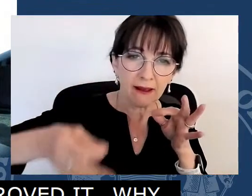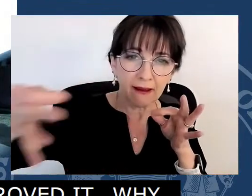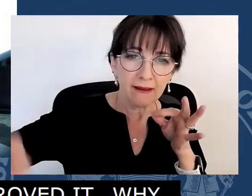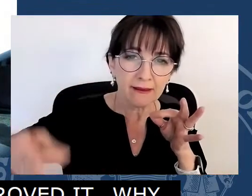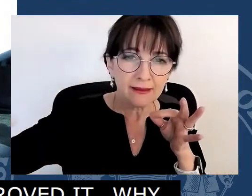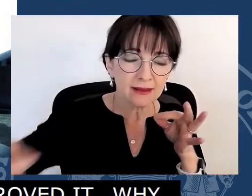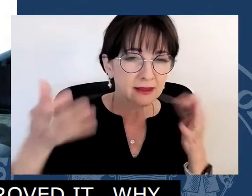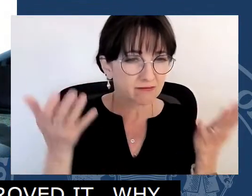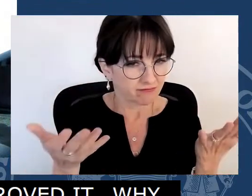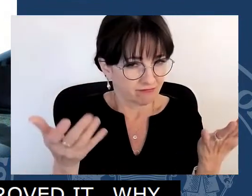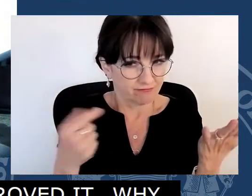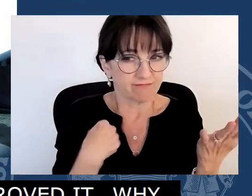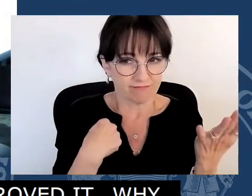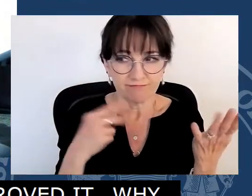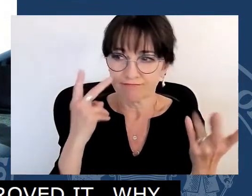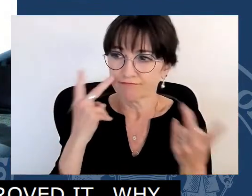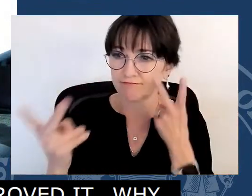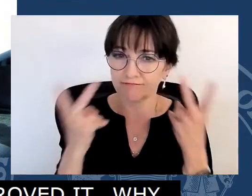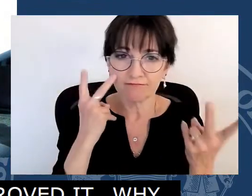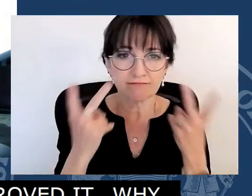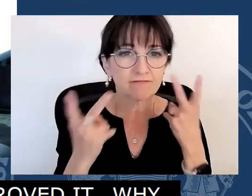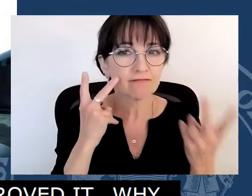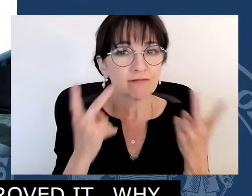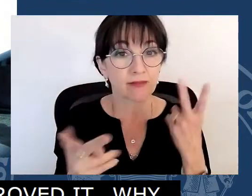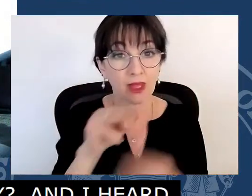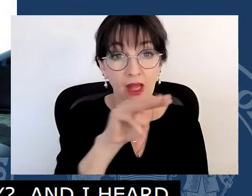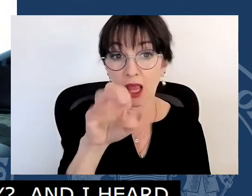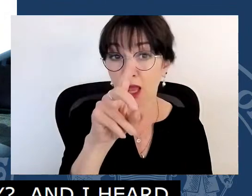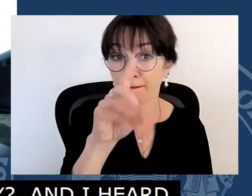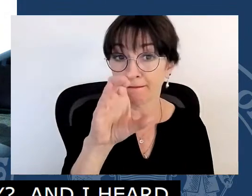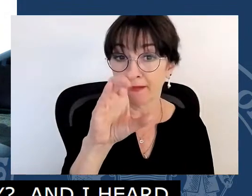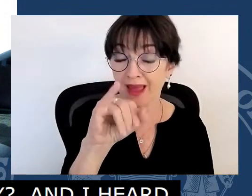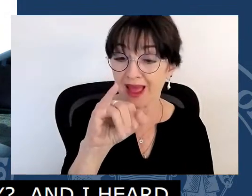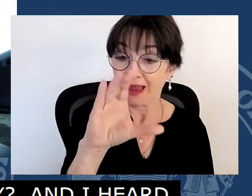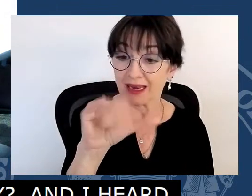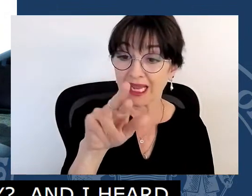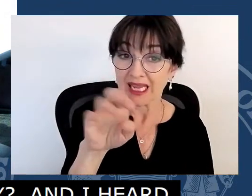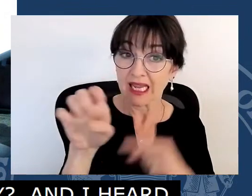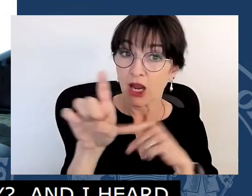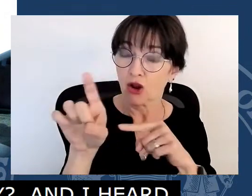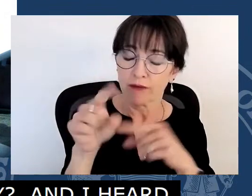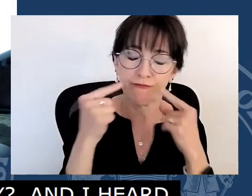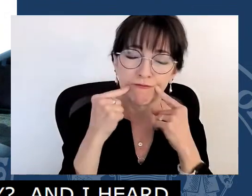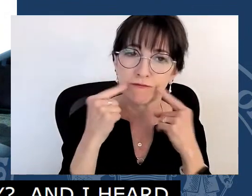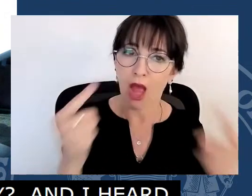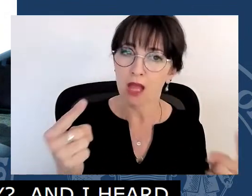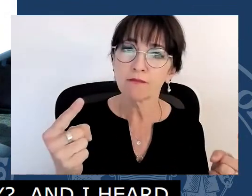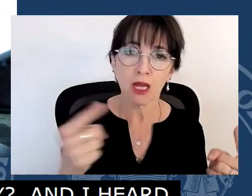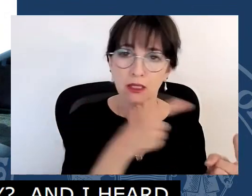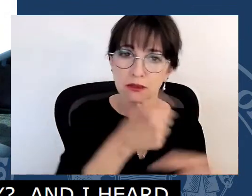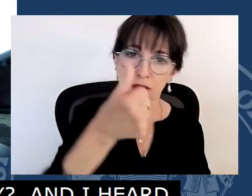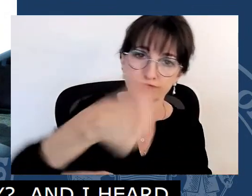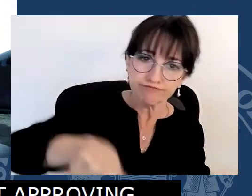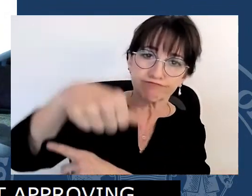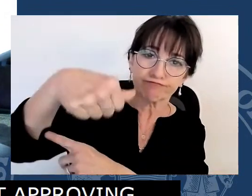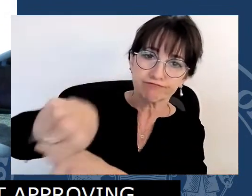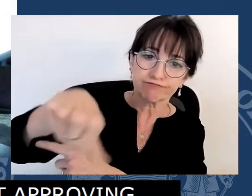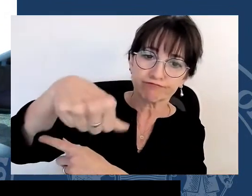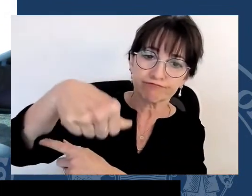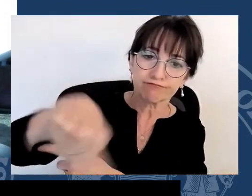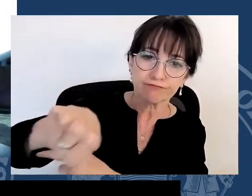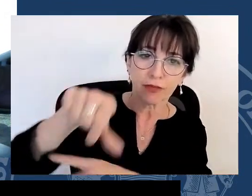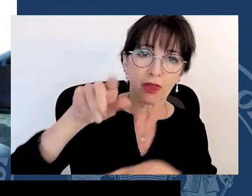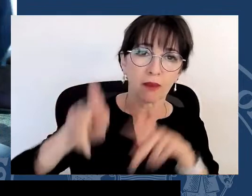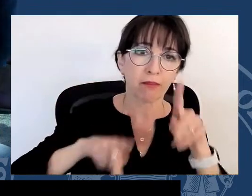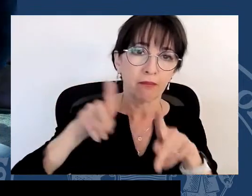for not approving people. And that's part of the problem, right? Because it's got that reputation. We've developed